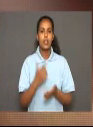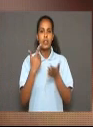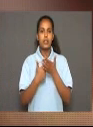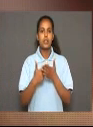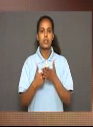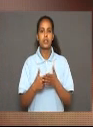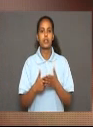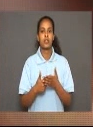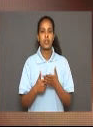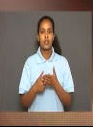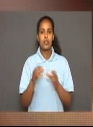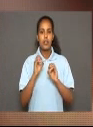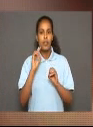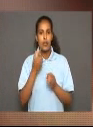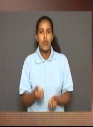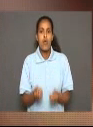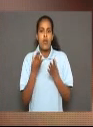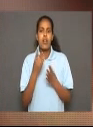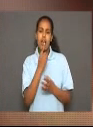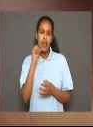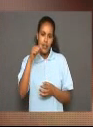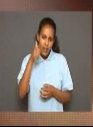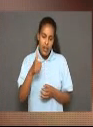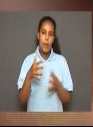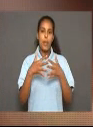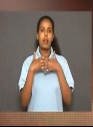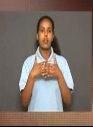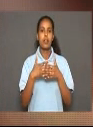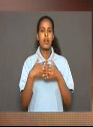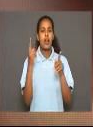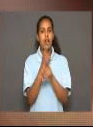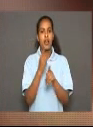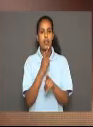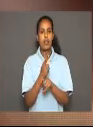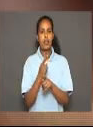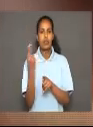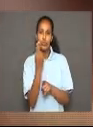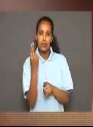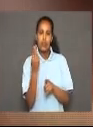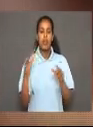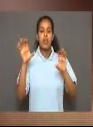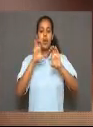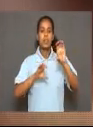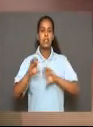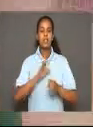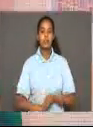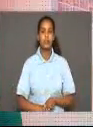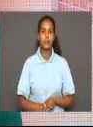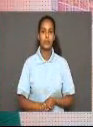This chart shows even more everyday materials created using chemistry.